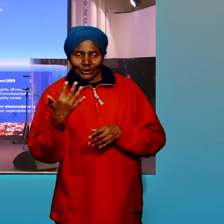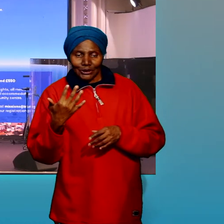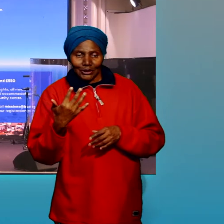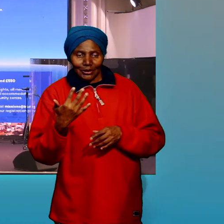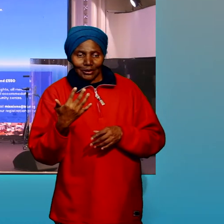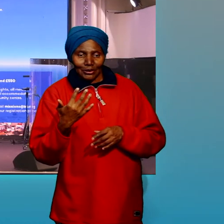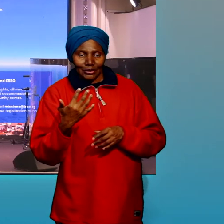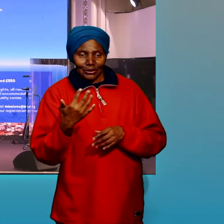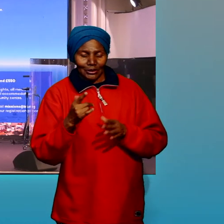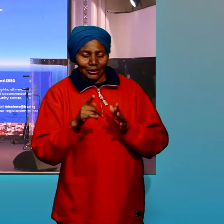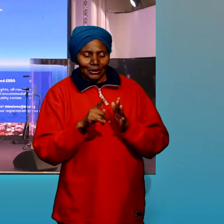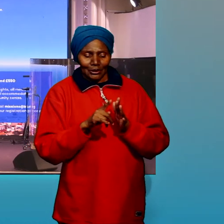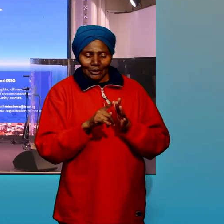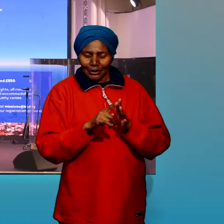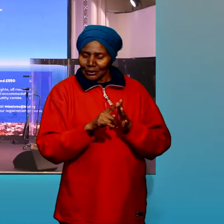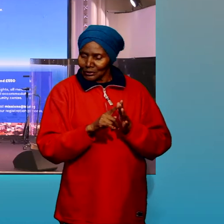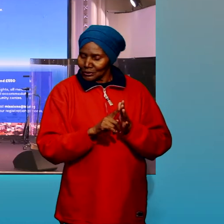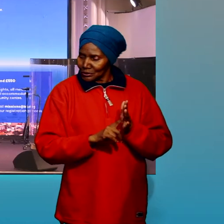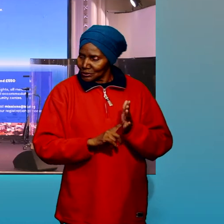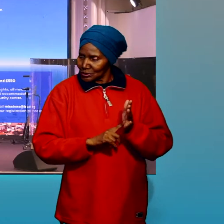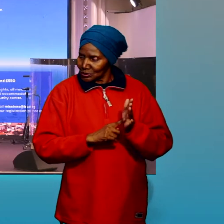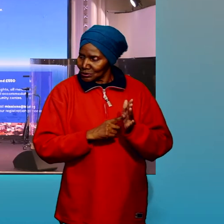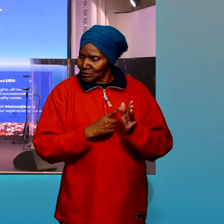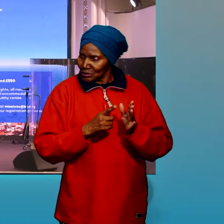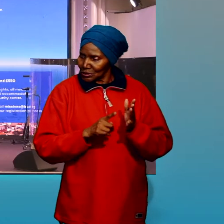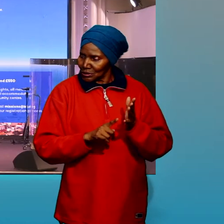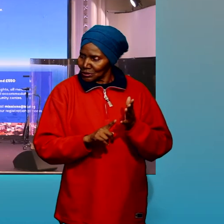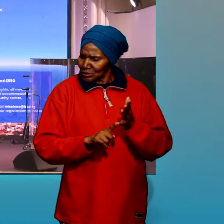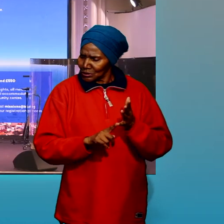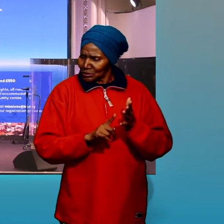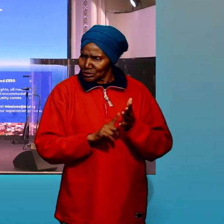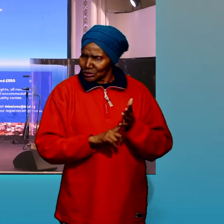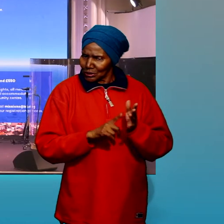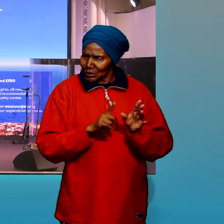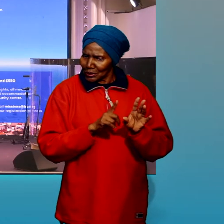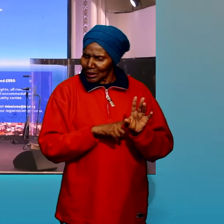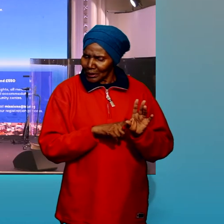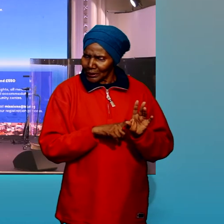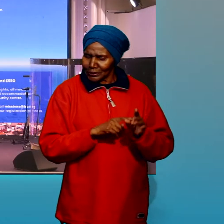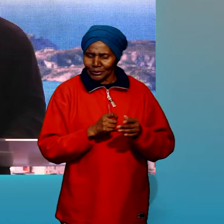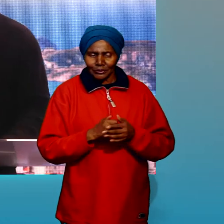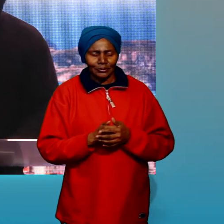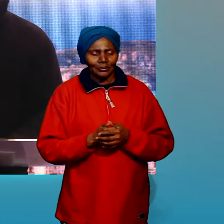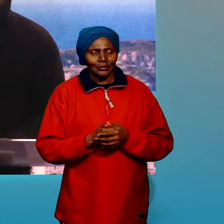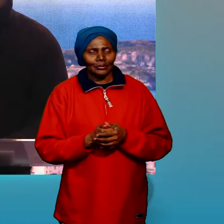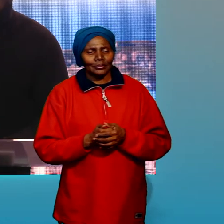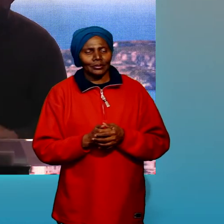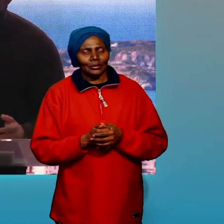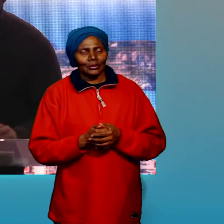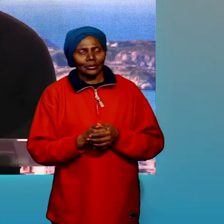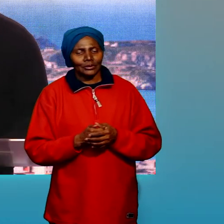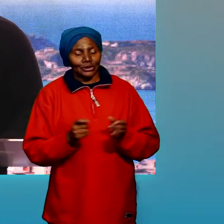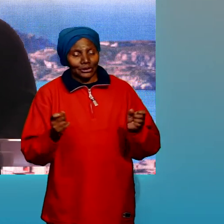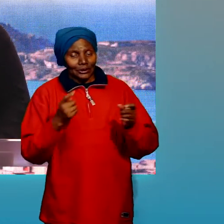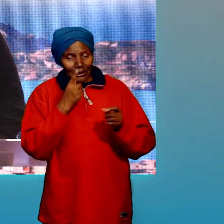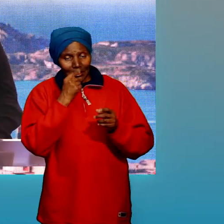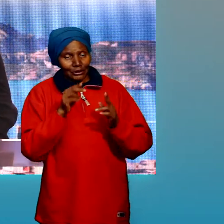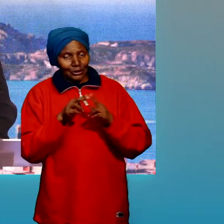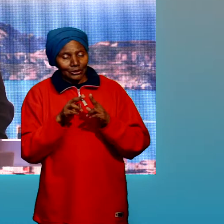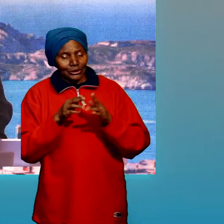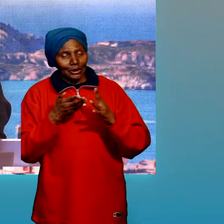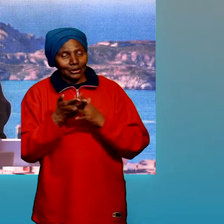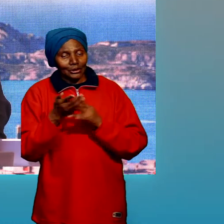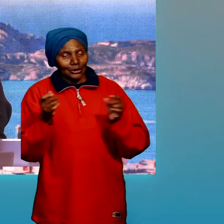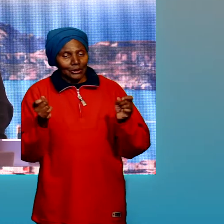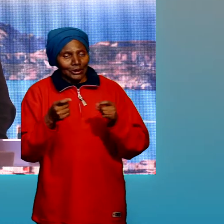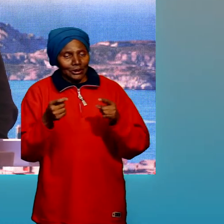missions@kt.org. That's missions@kt.org. Send them like your name and they'll contact you. And I really want to encourage you because